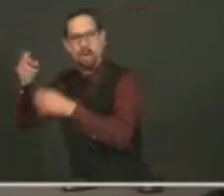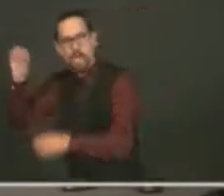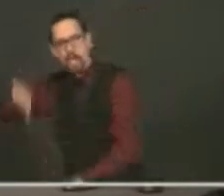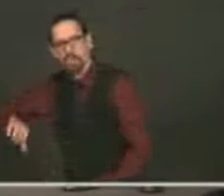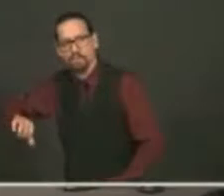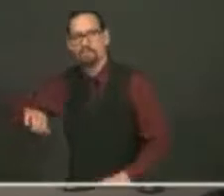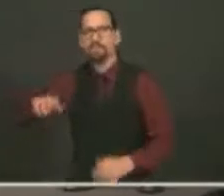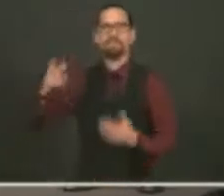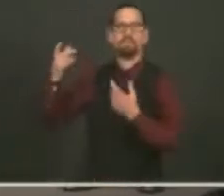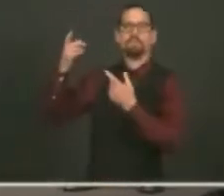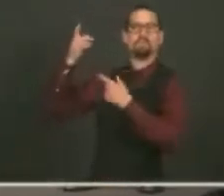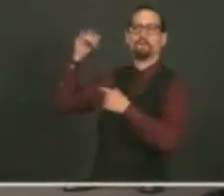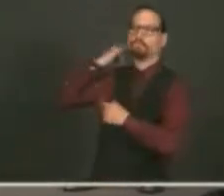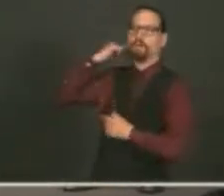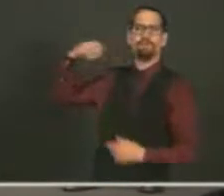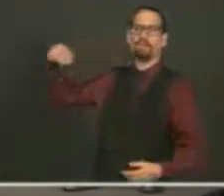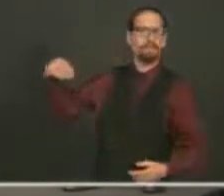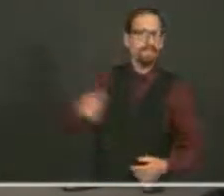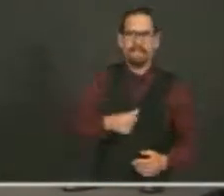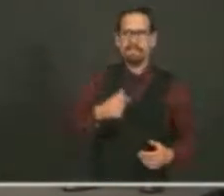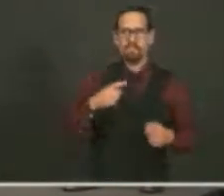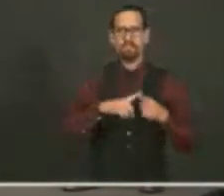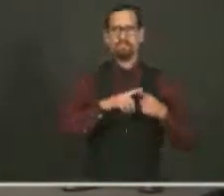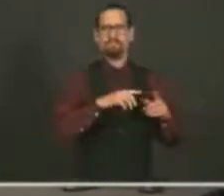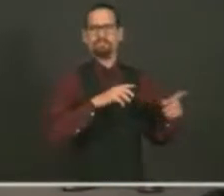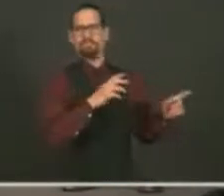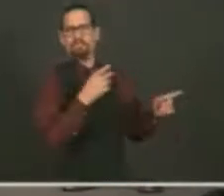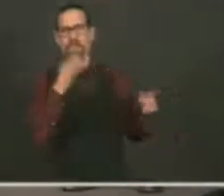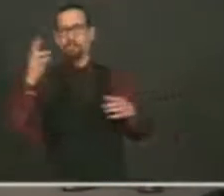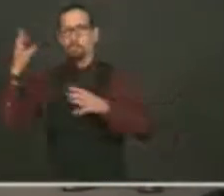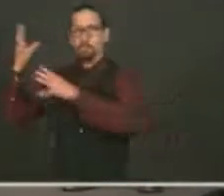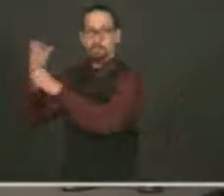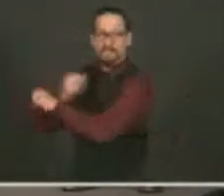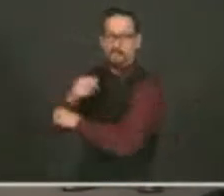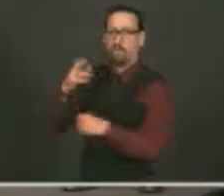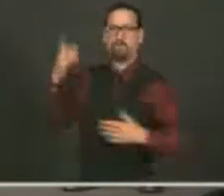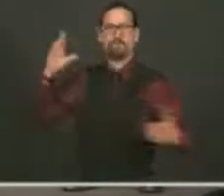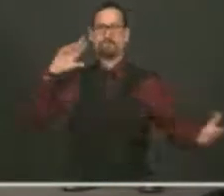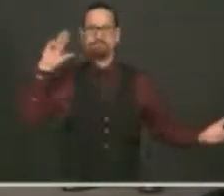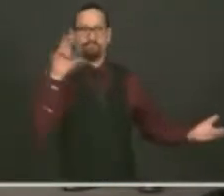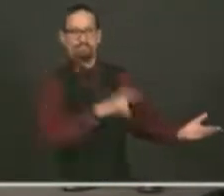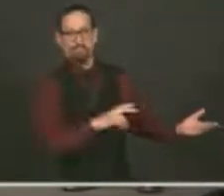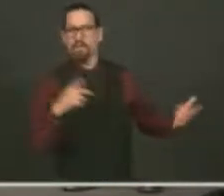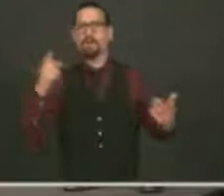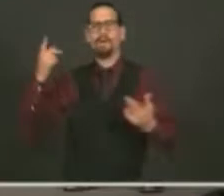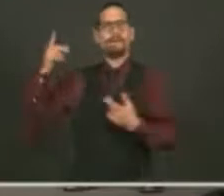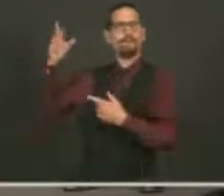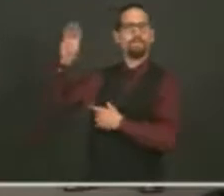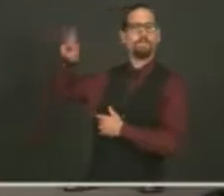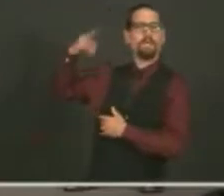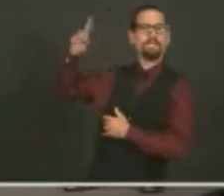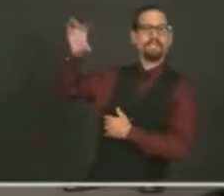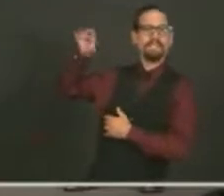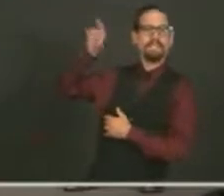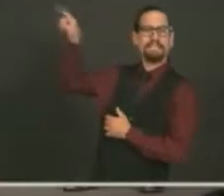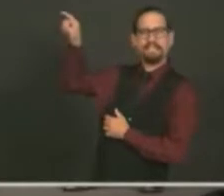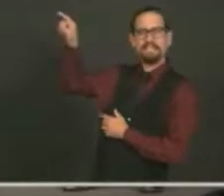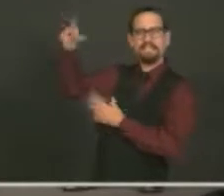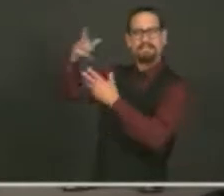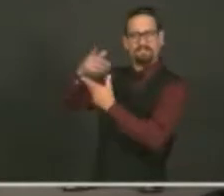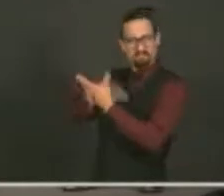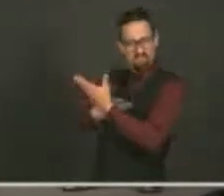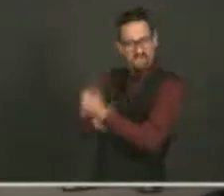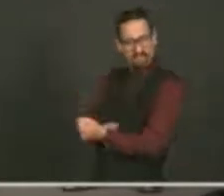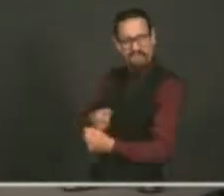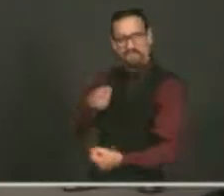a mood to give the Democrats what they want. So under that total picture, first of all, are you confident that you're going to be able to get